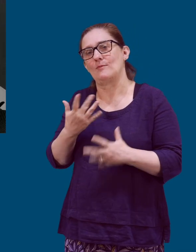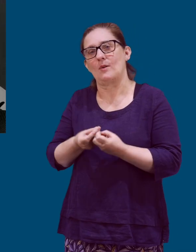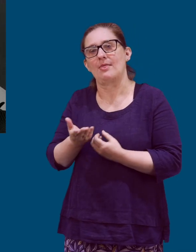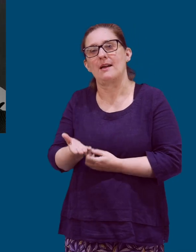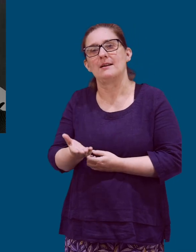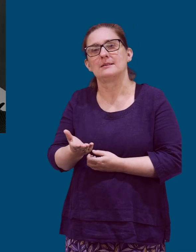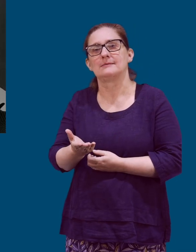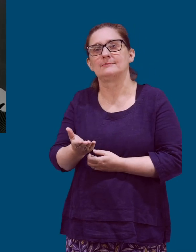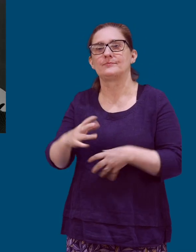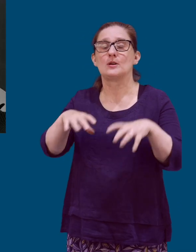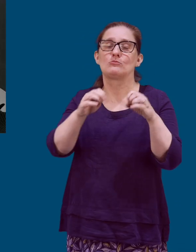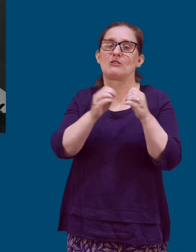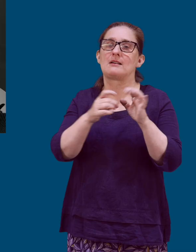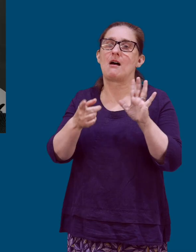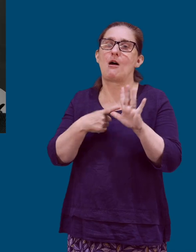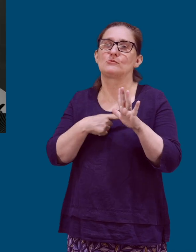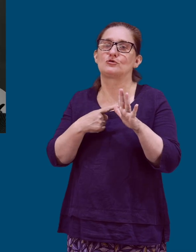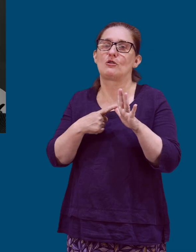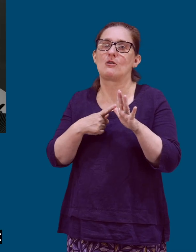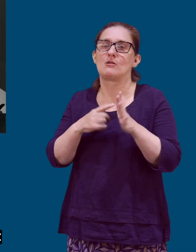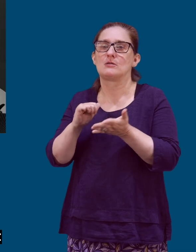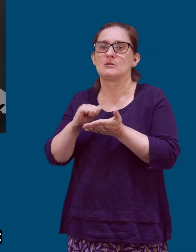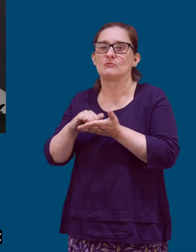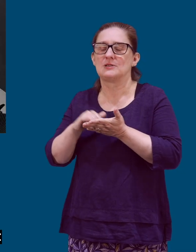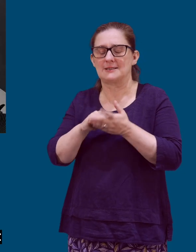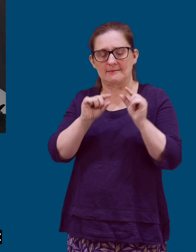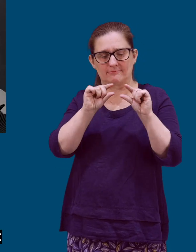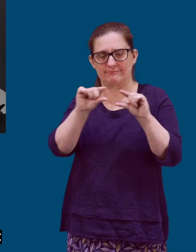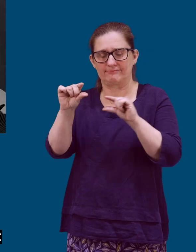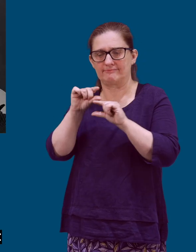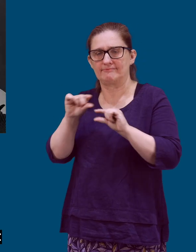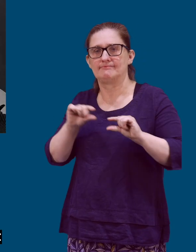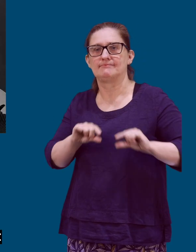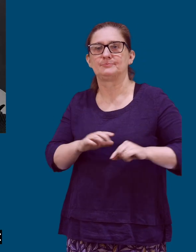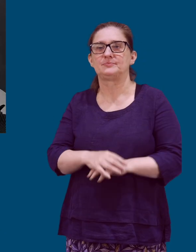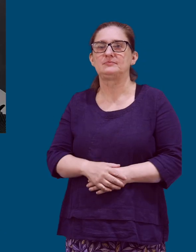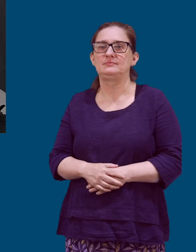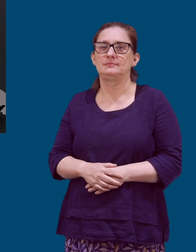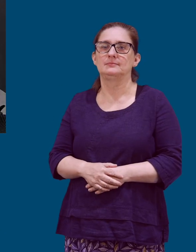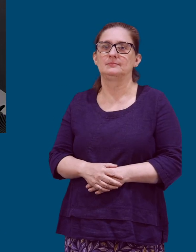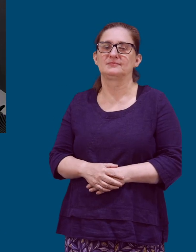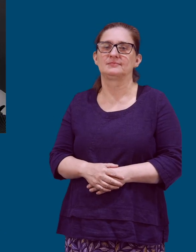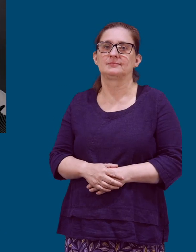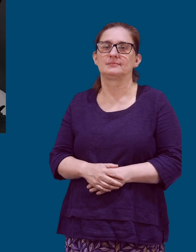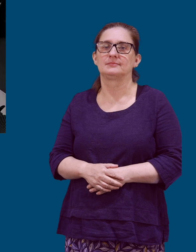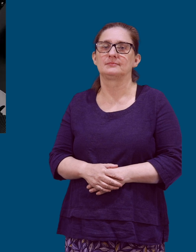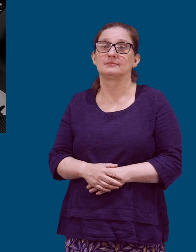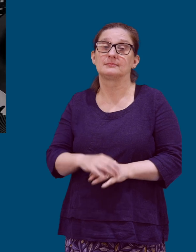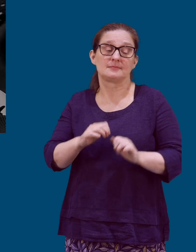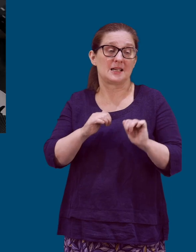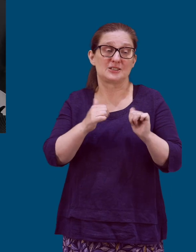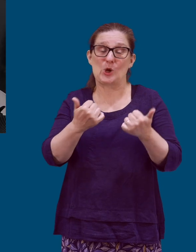Rhiannon Armstrong's contribution is printed in fragments across the blanket, reading as follows. It's